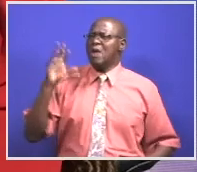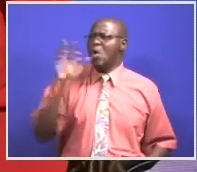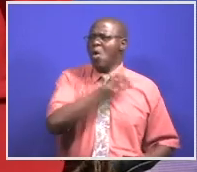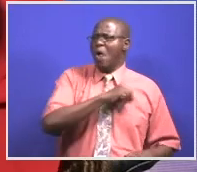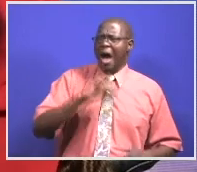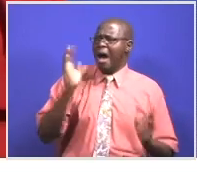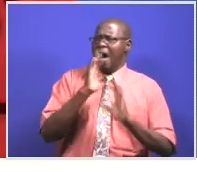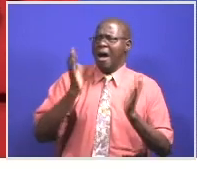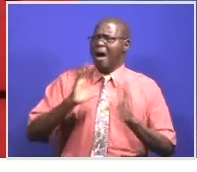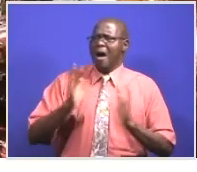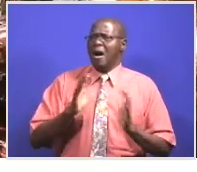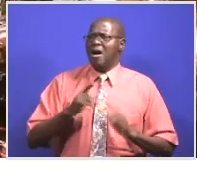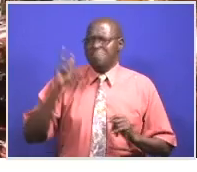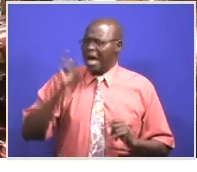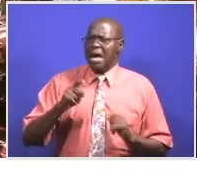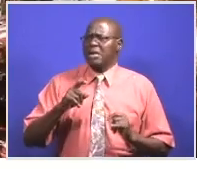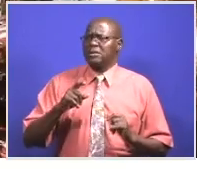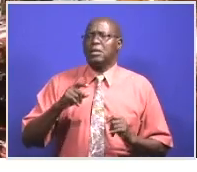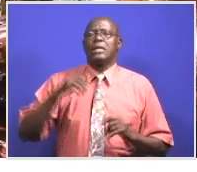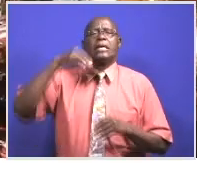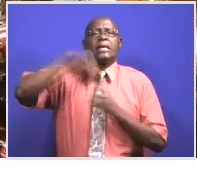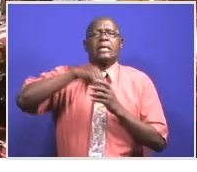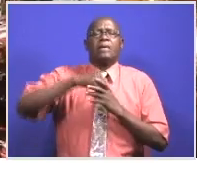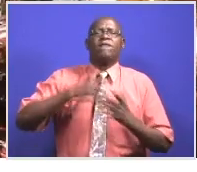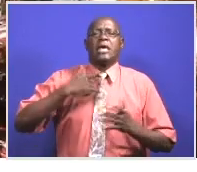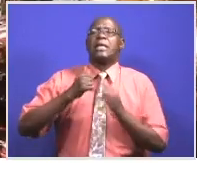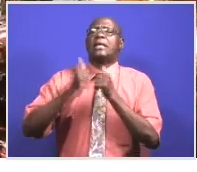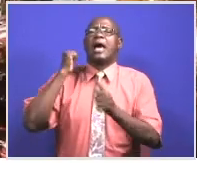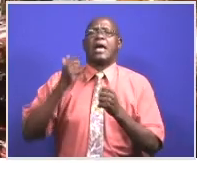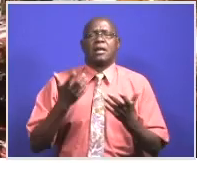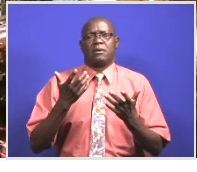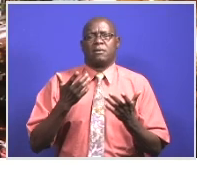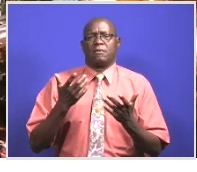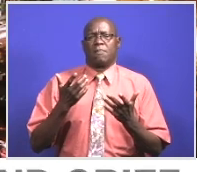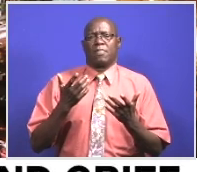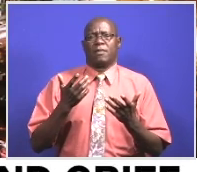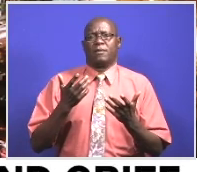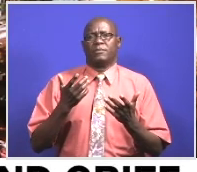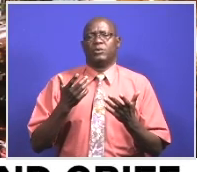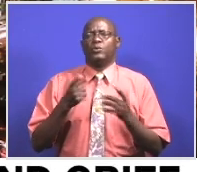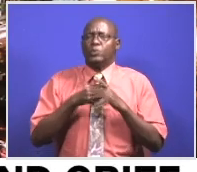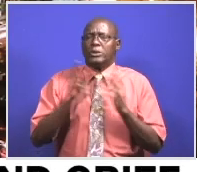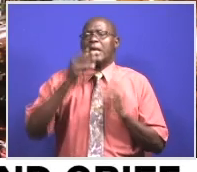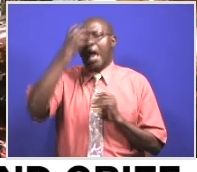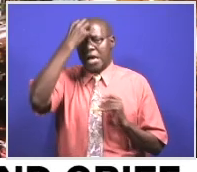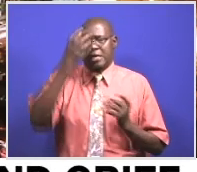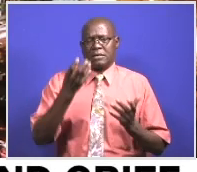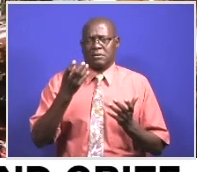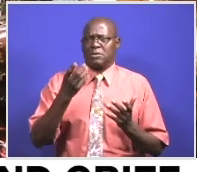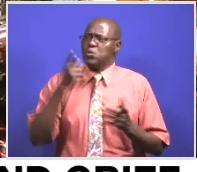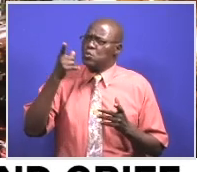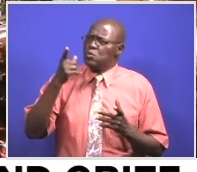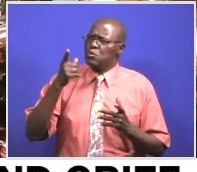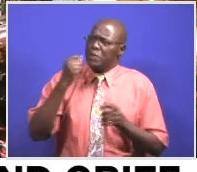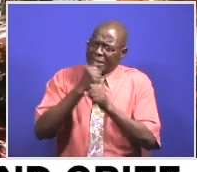in denial. The same thing. You are in denial. No, it can't happen. Why? You start getting angry. Why did you do that for me?